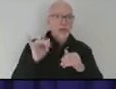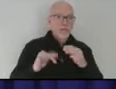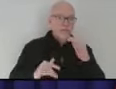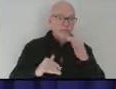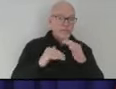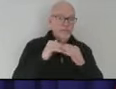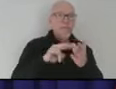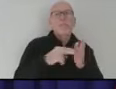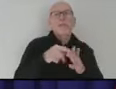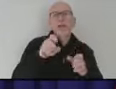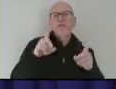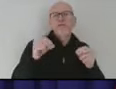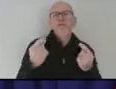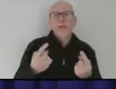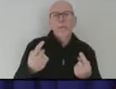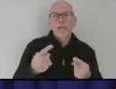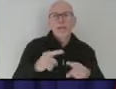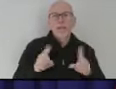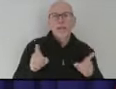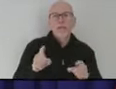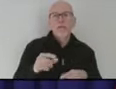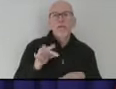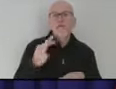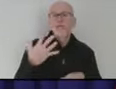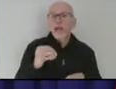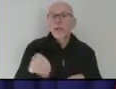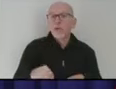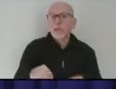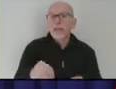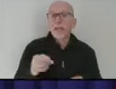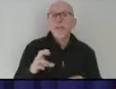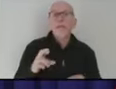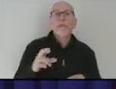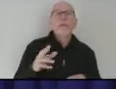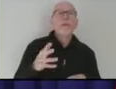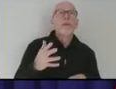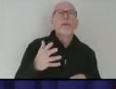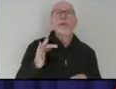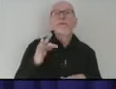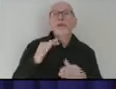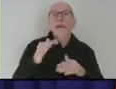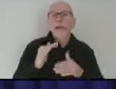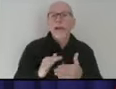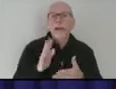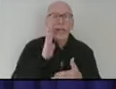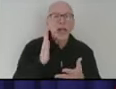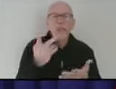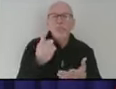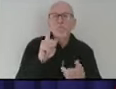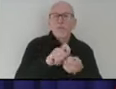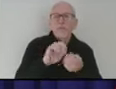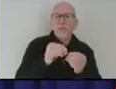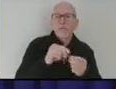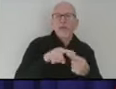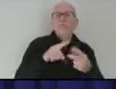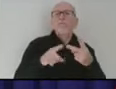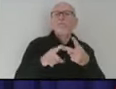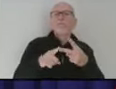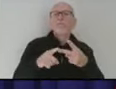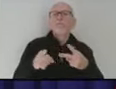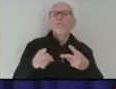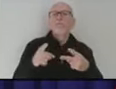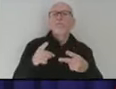new action, whether it's 5% or only 100 beds left, something like that? And then secondly, as far as